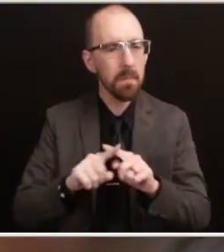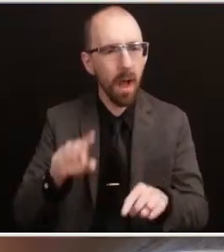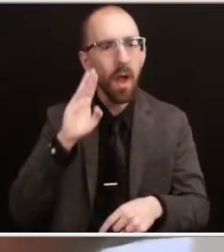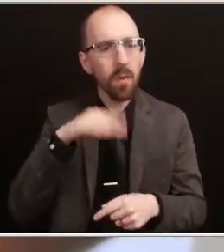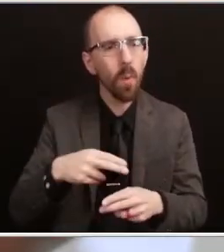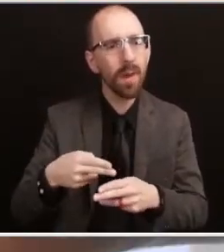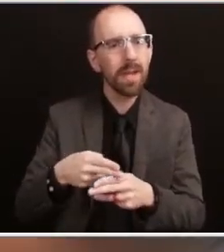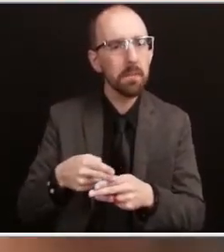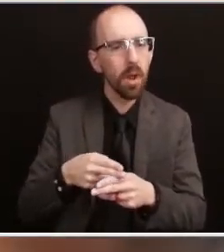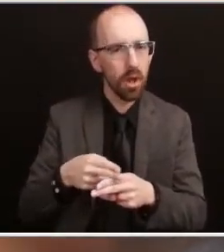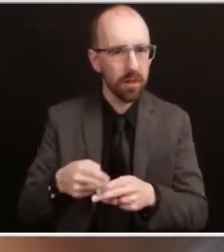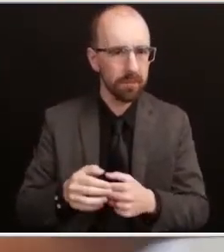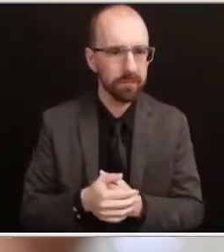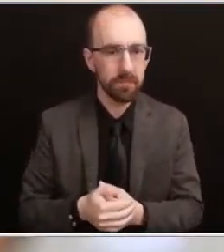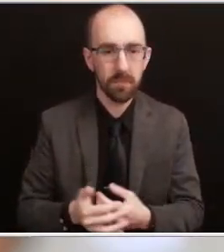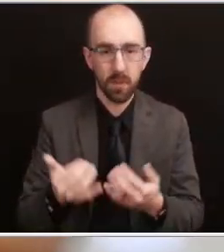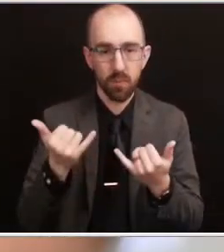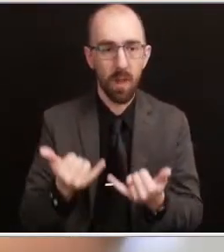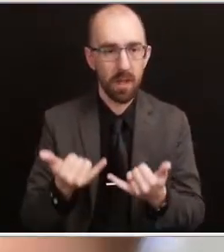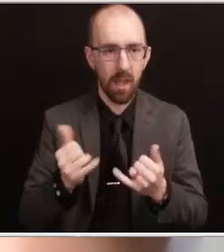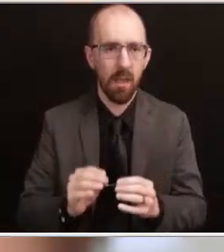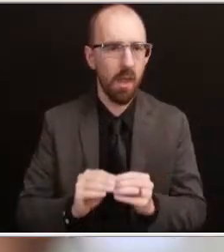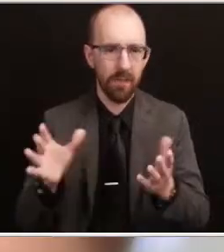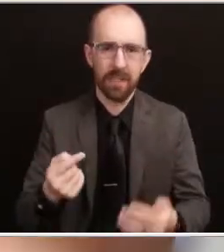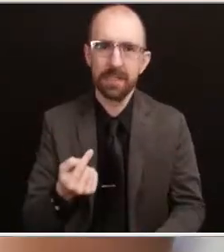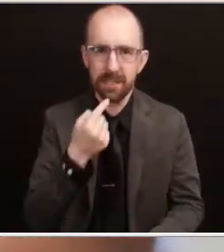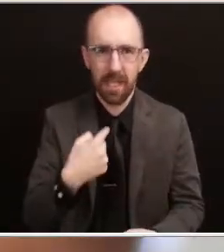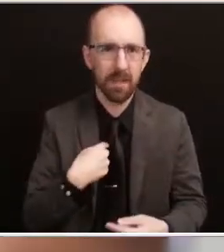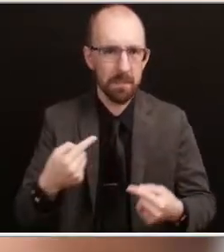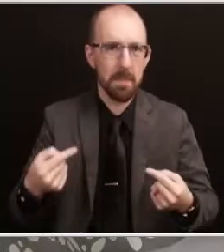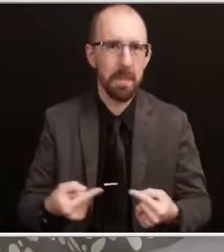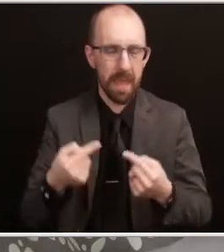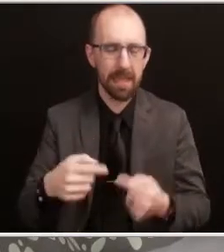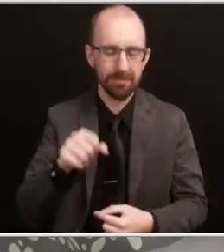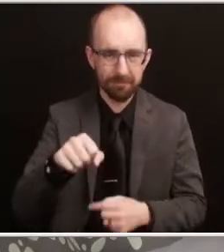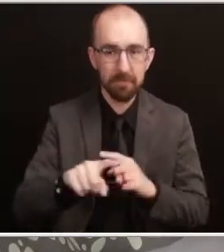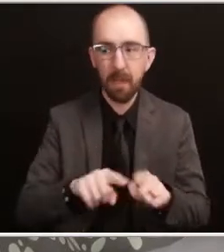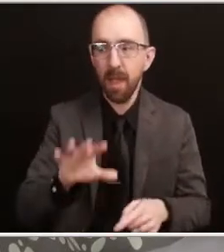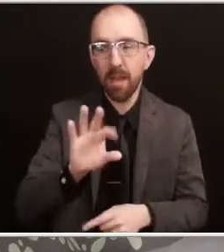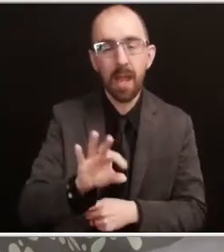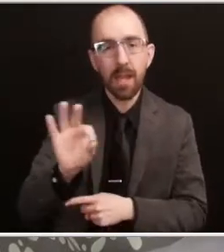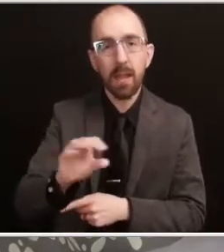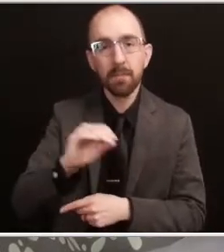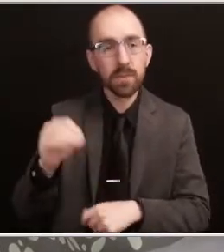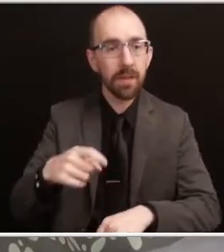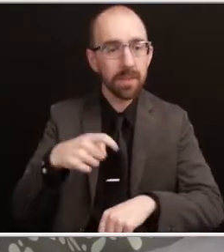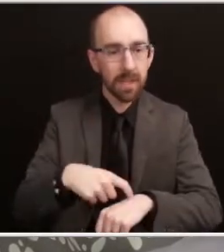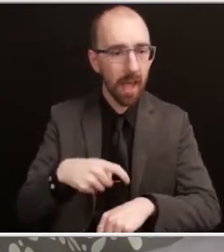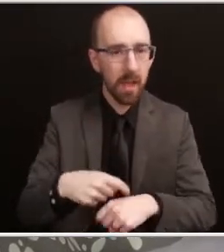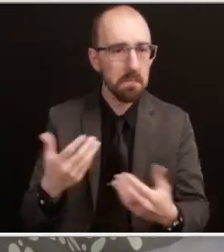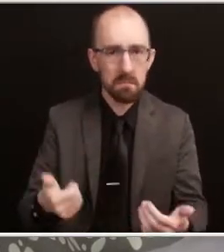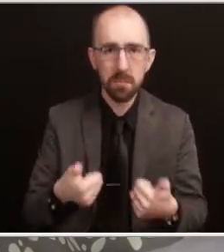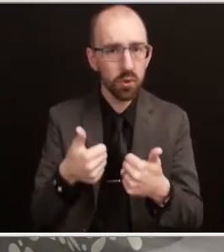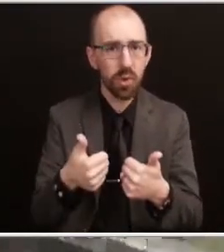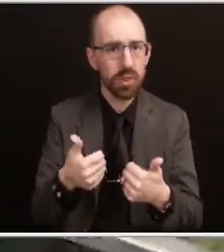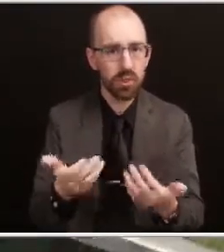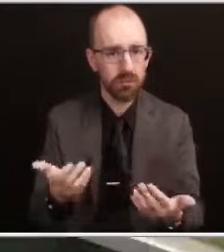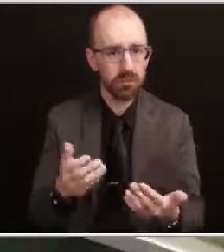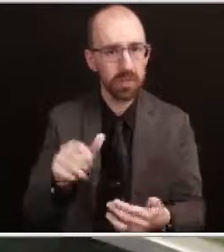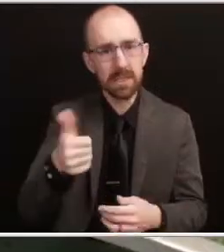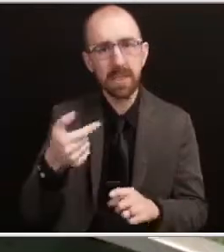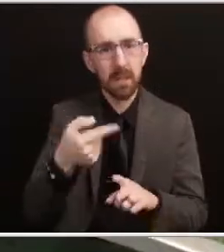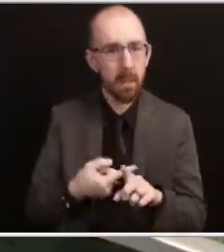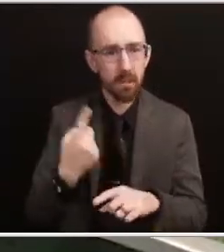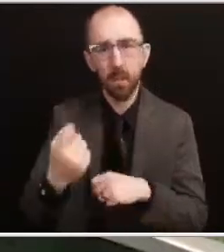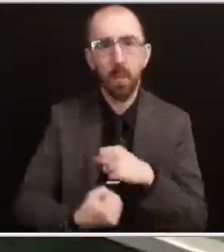temporary. Right now, obviously it sucks because I'm in pain, but 99% of the time you're good to go in 10 months to a year. He